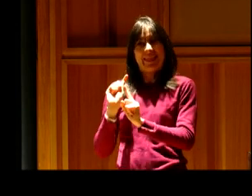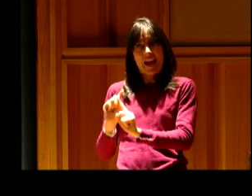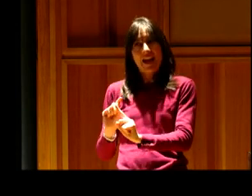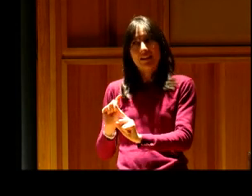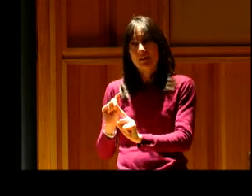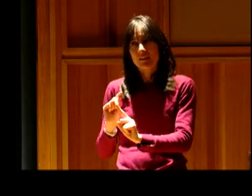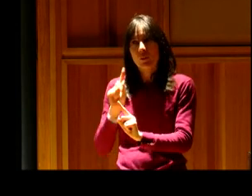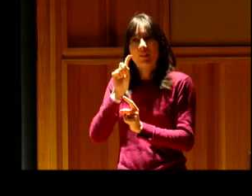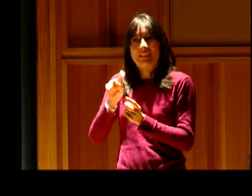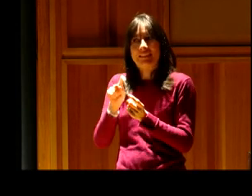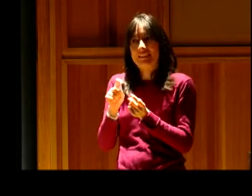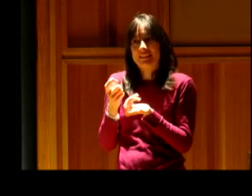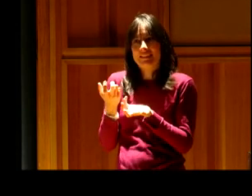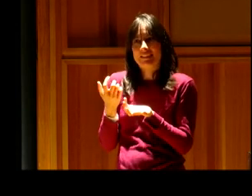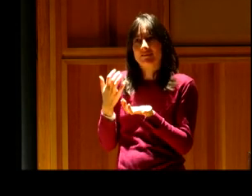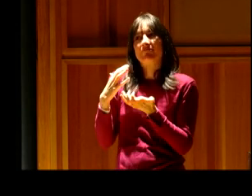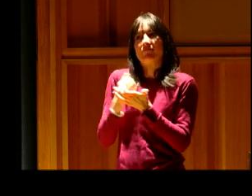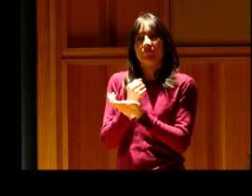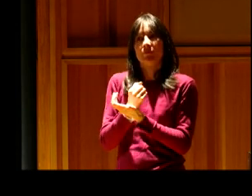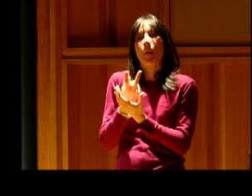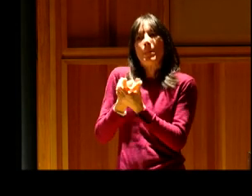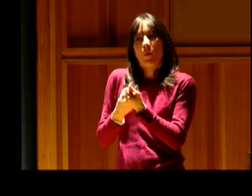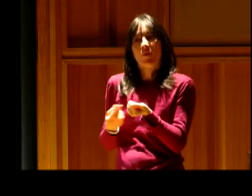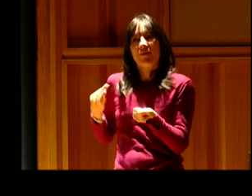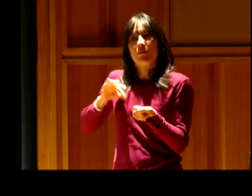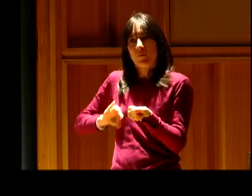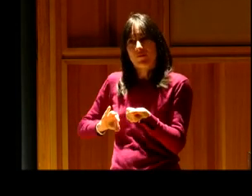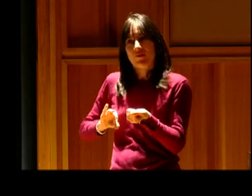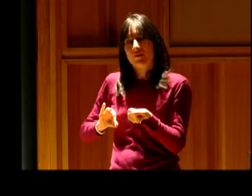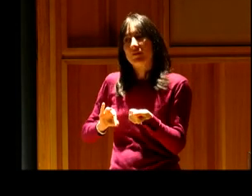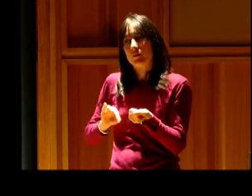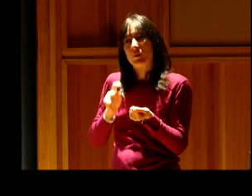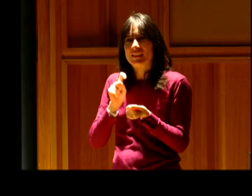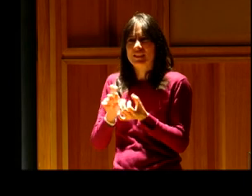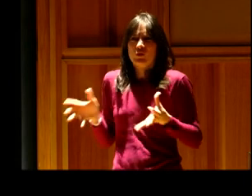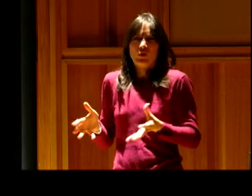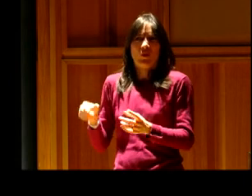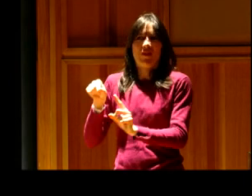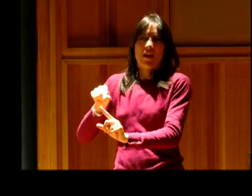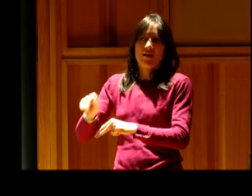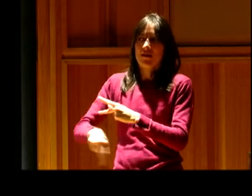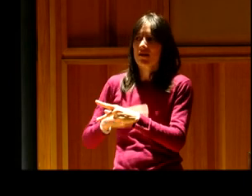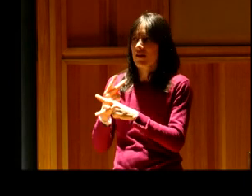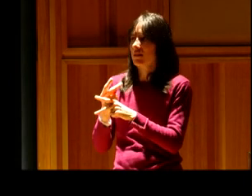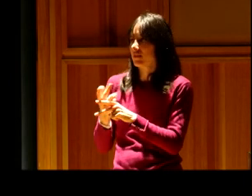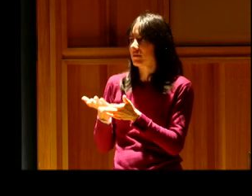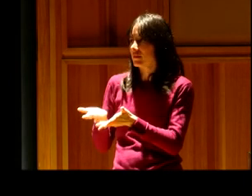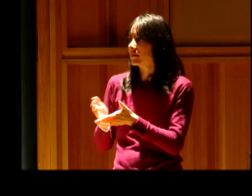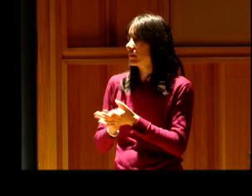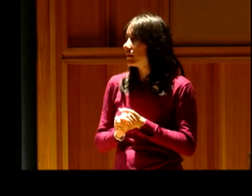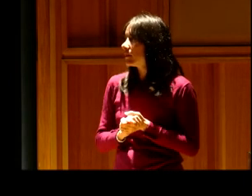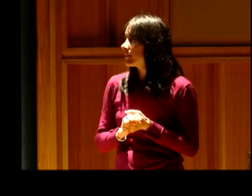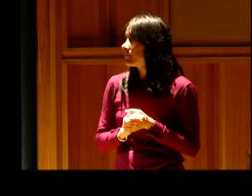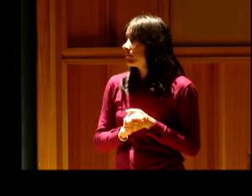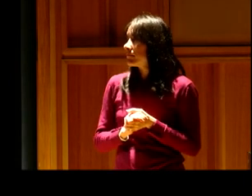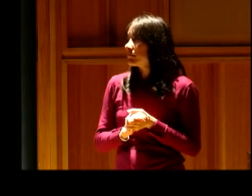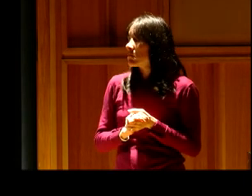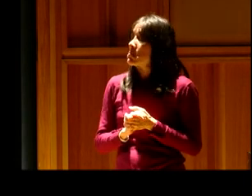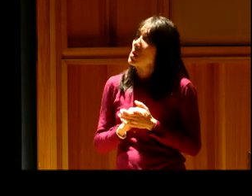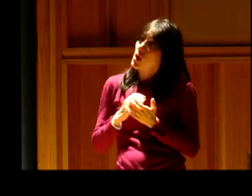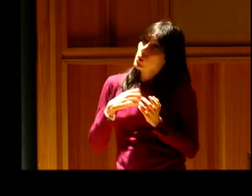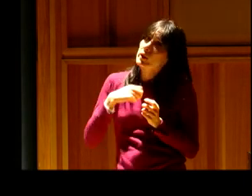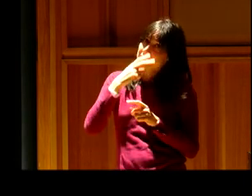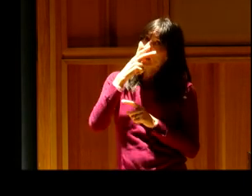twofer solution that we need to be pushing for. And again, the trend lines are